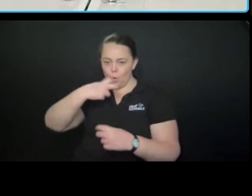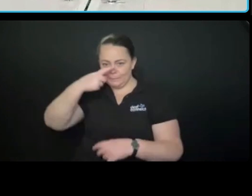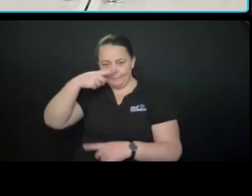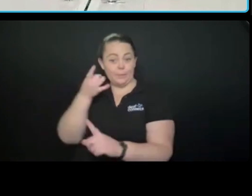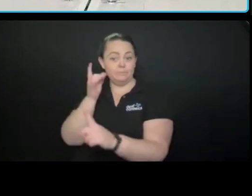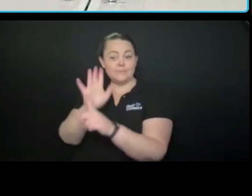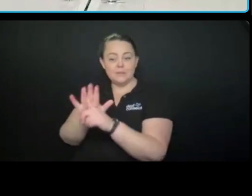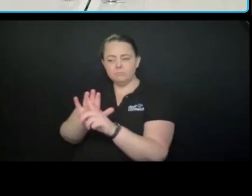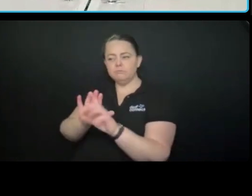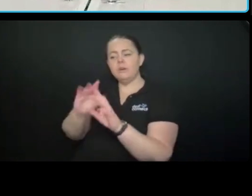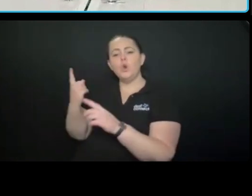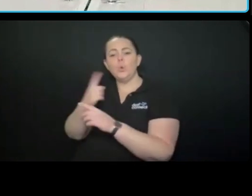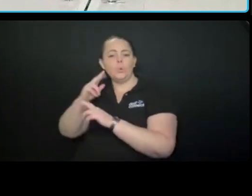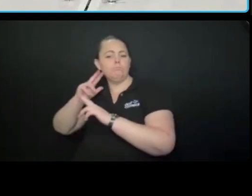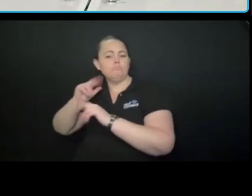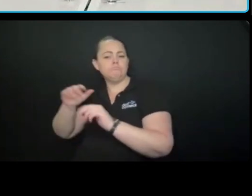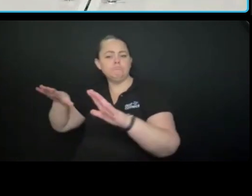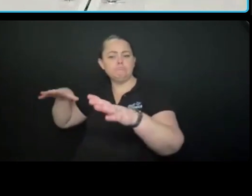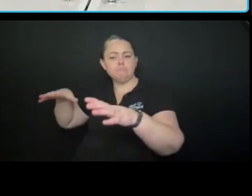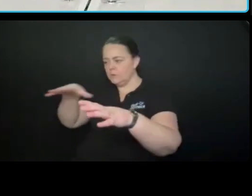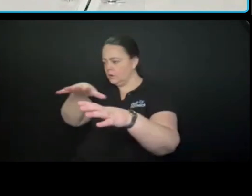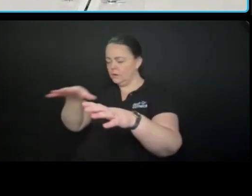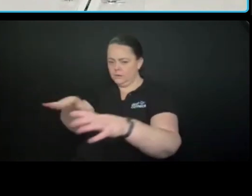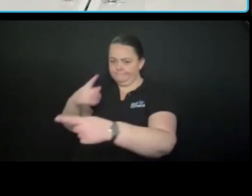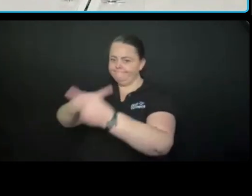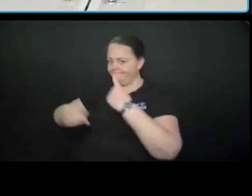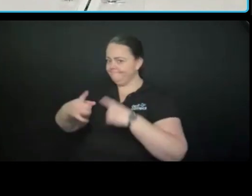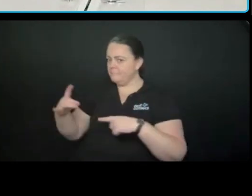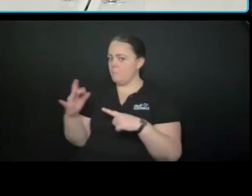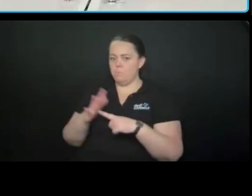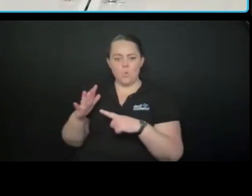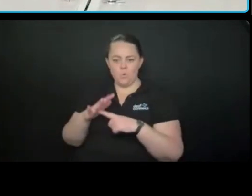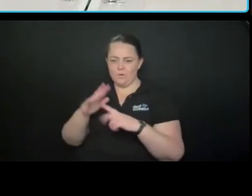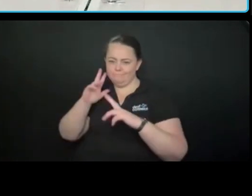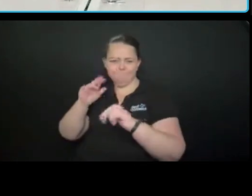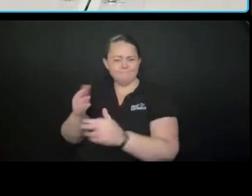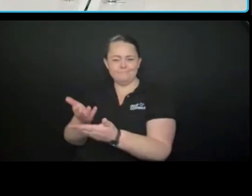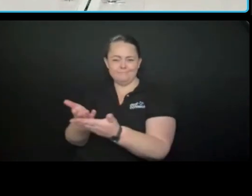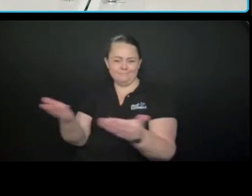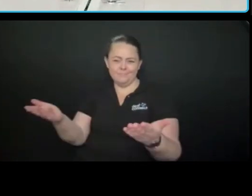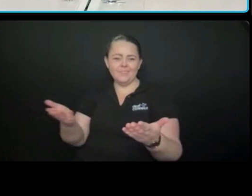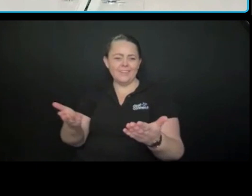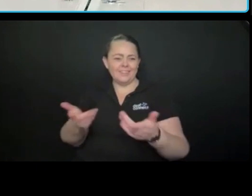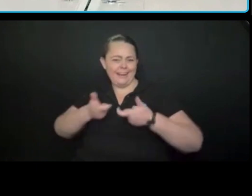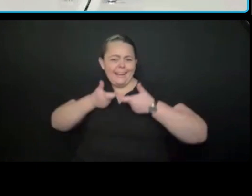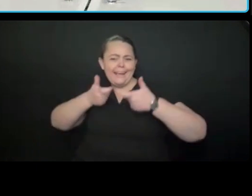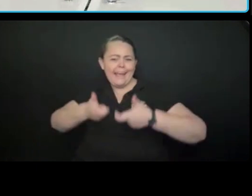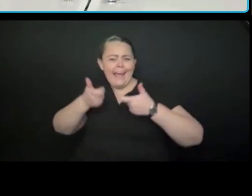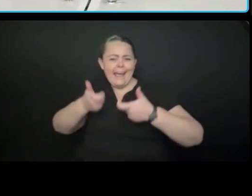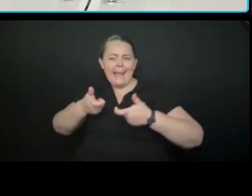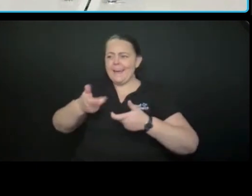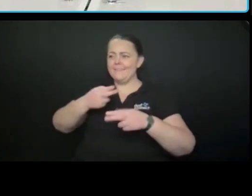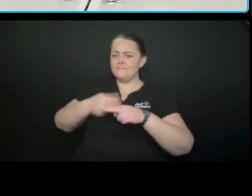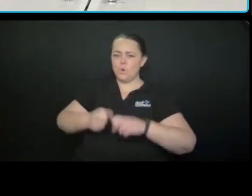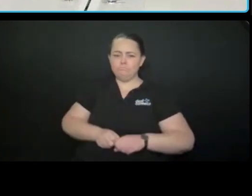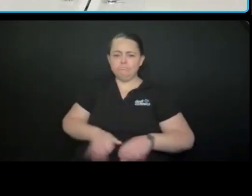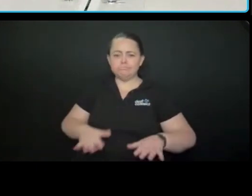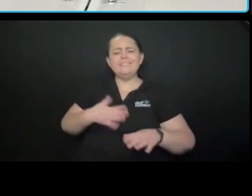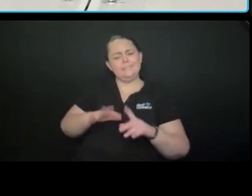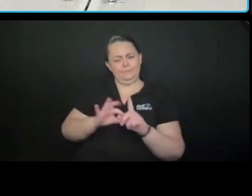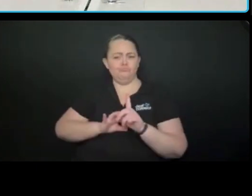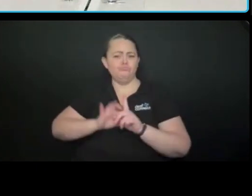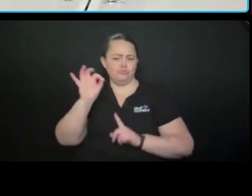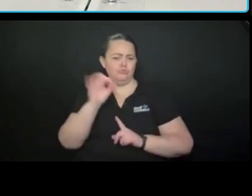during consultation as one of the key areas of care that they wanted to see improvement in and that they